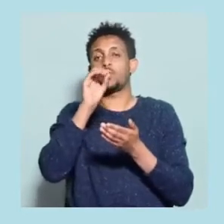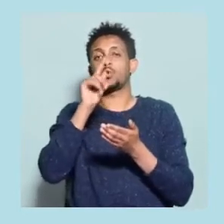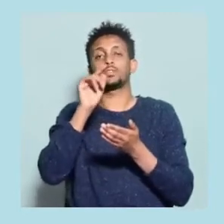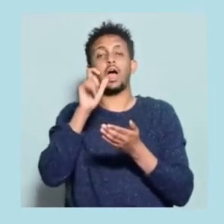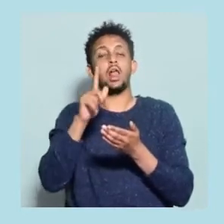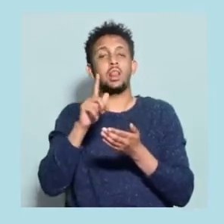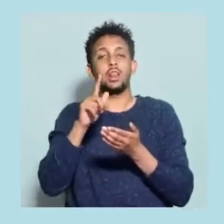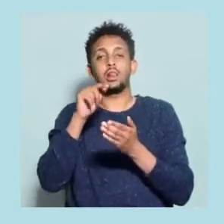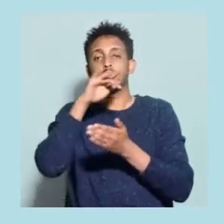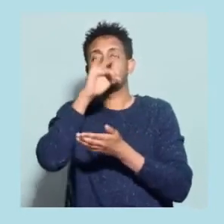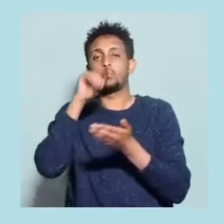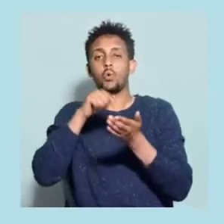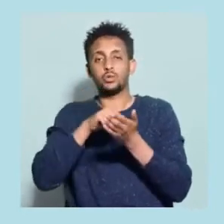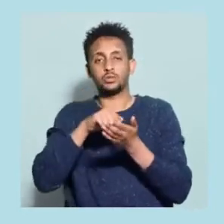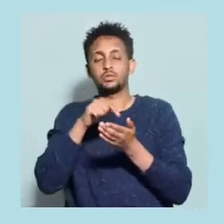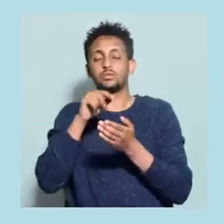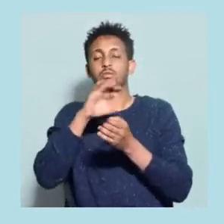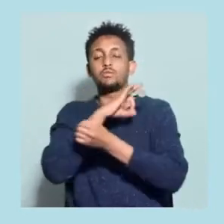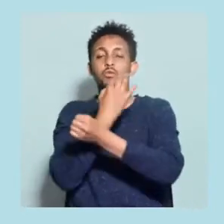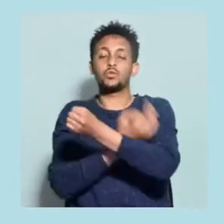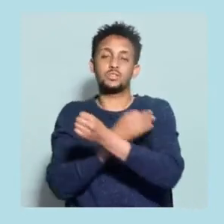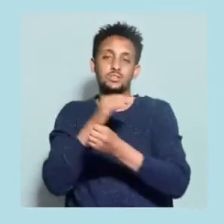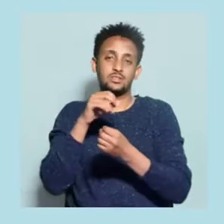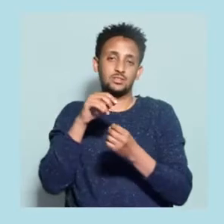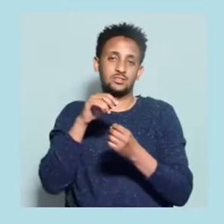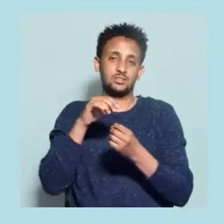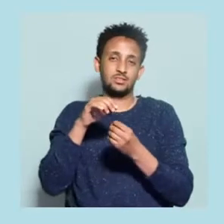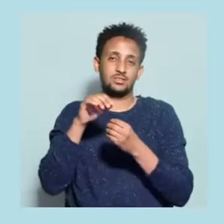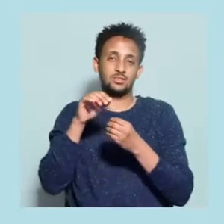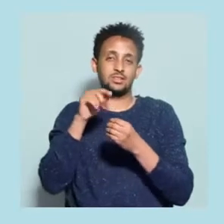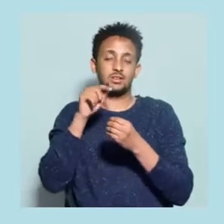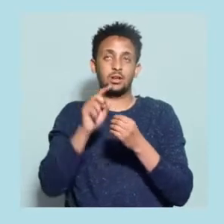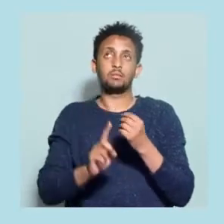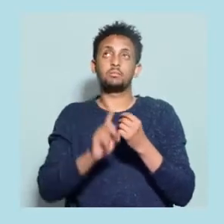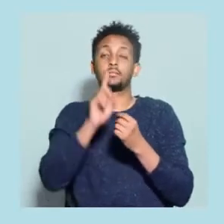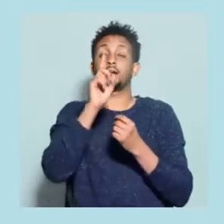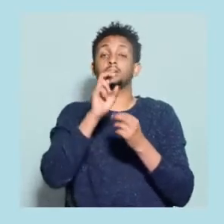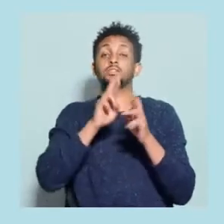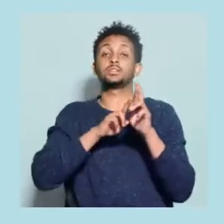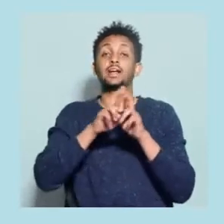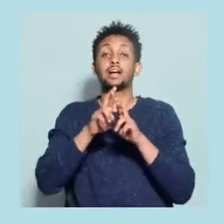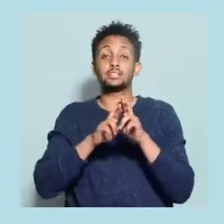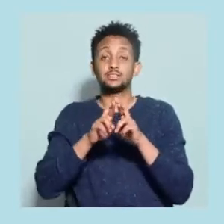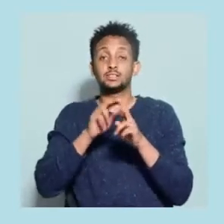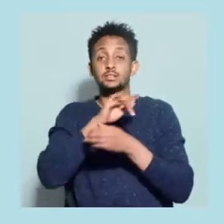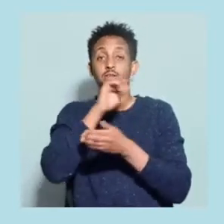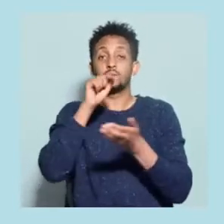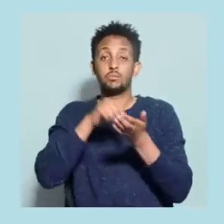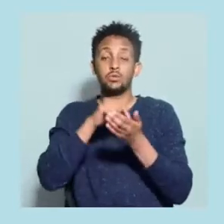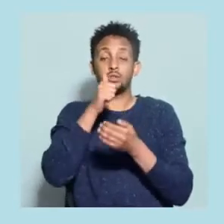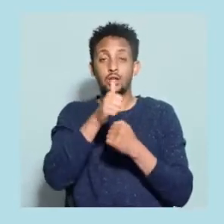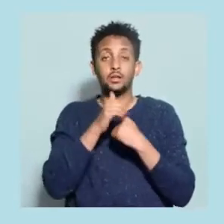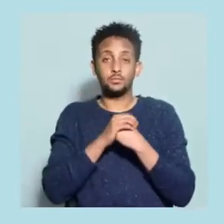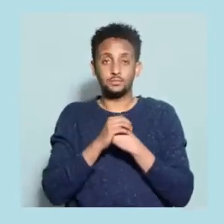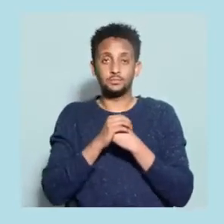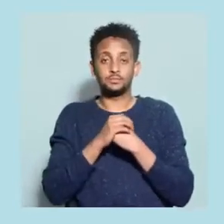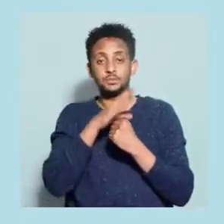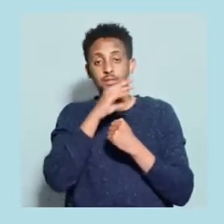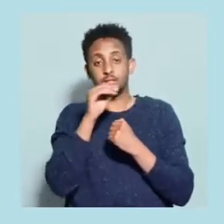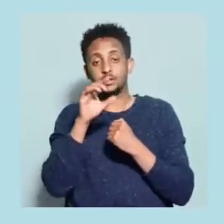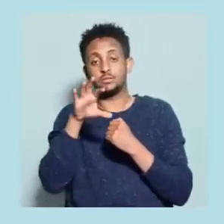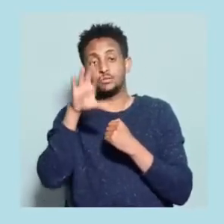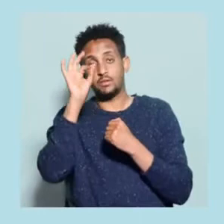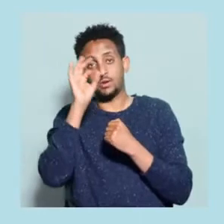is pivotal point, what are the forces acting here? There is an upward force due to the reaction at point A, and